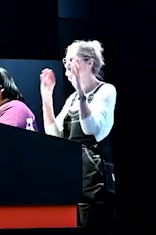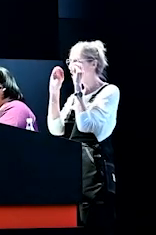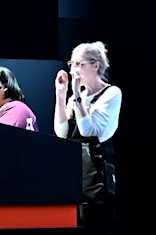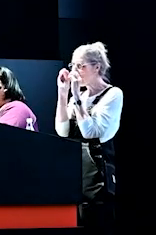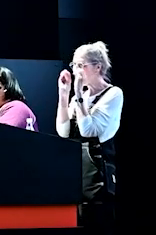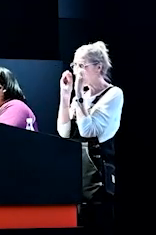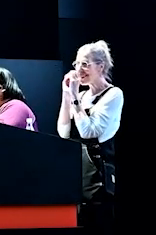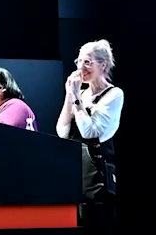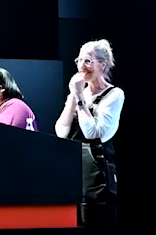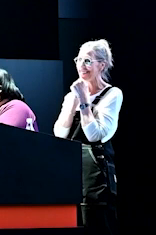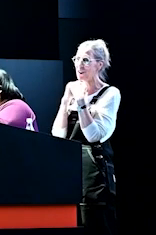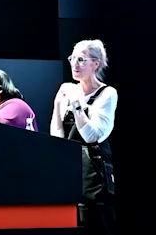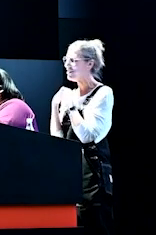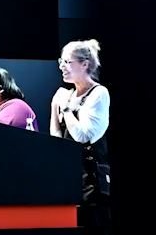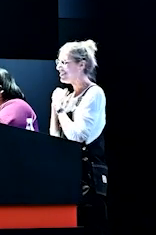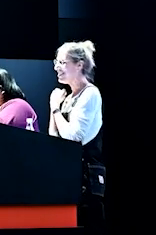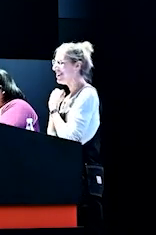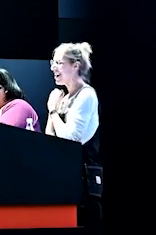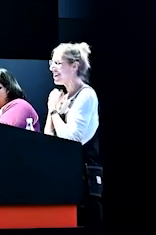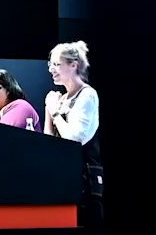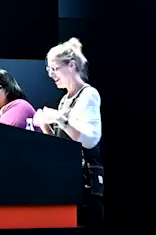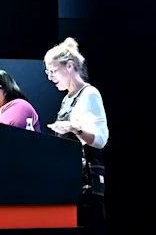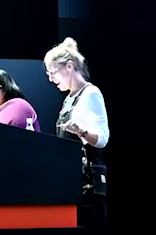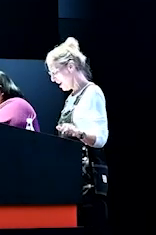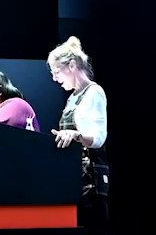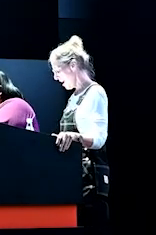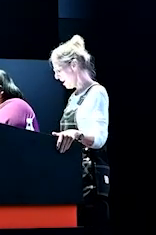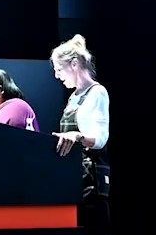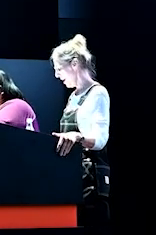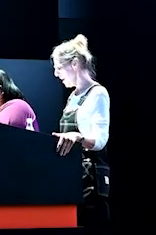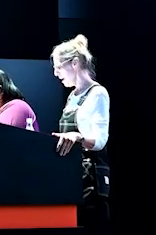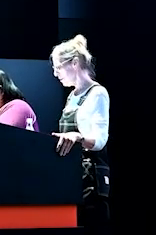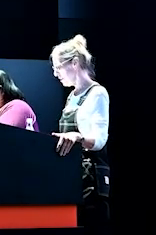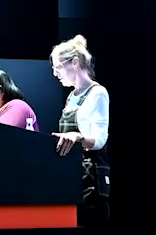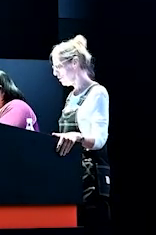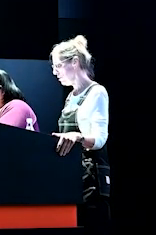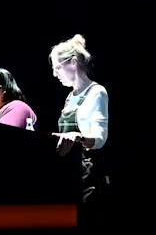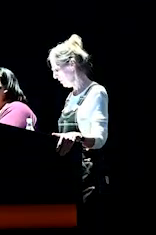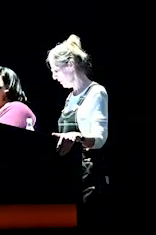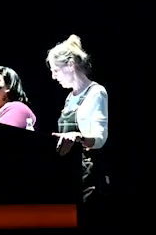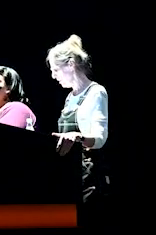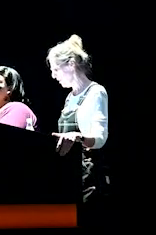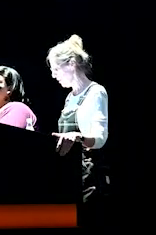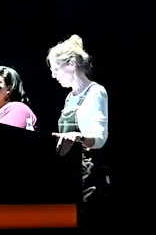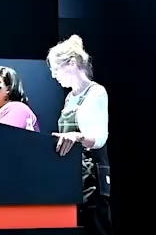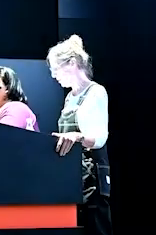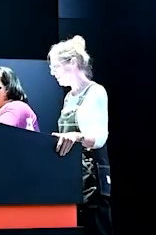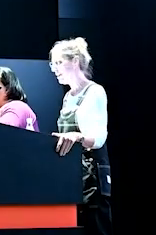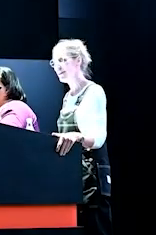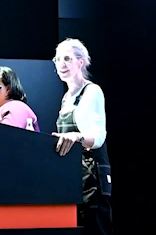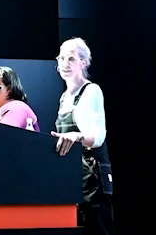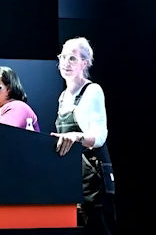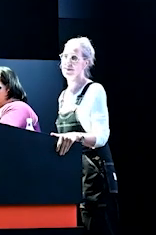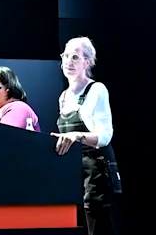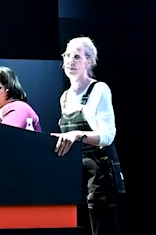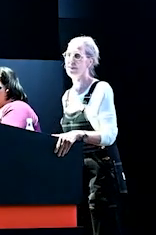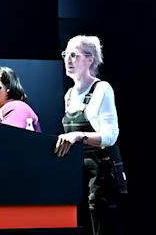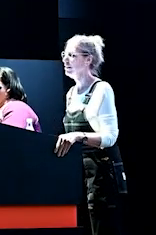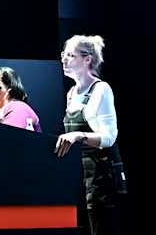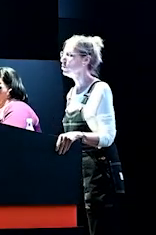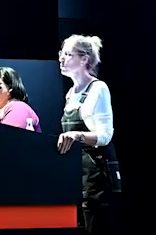to capture every little cozy detail. And I was introduced to